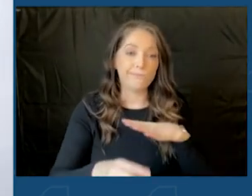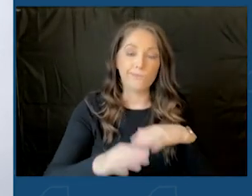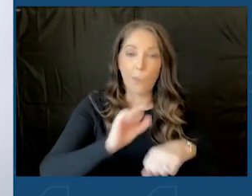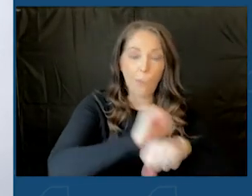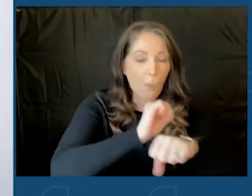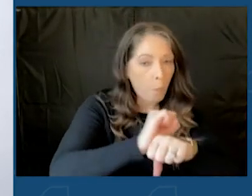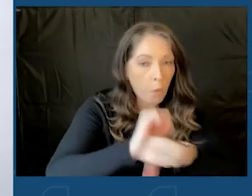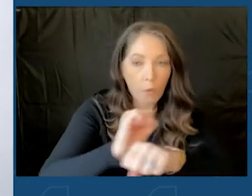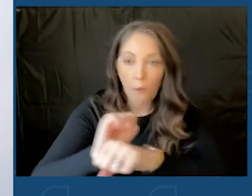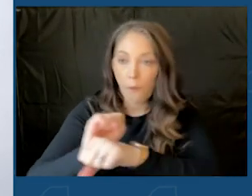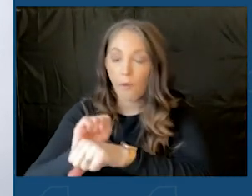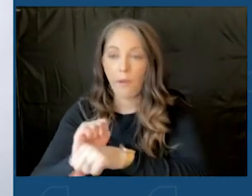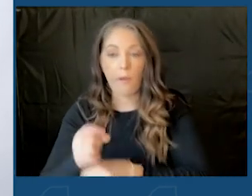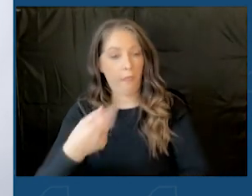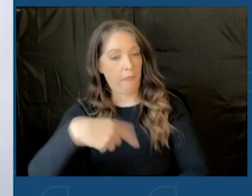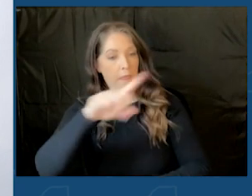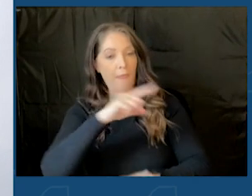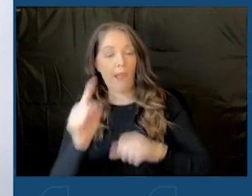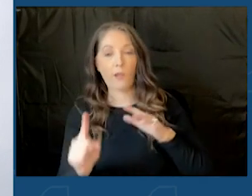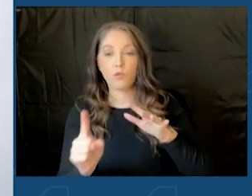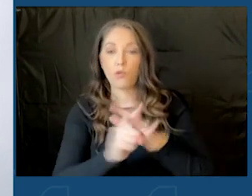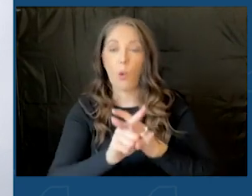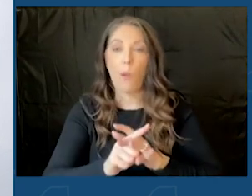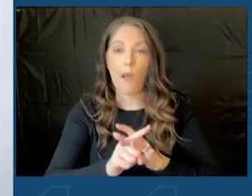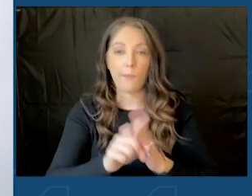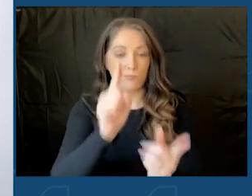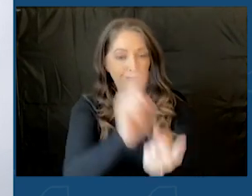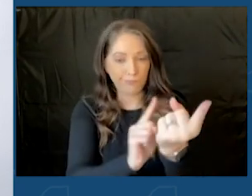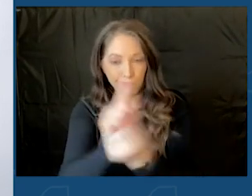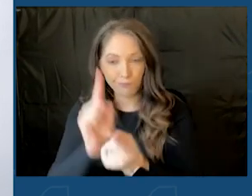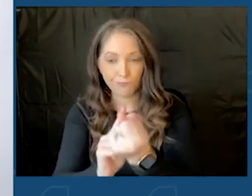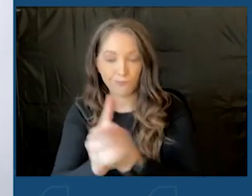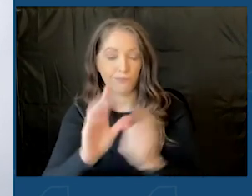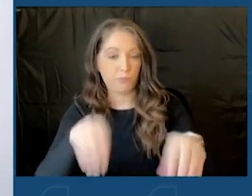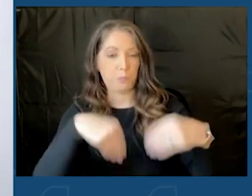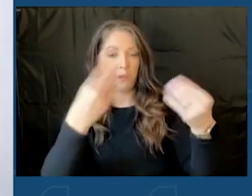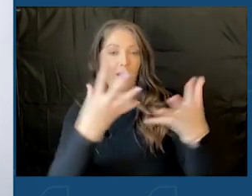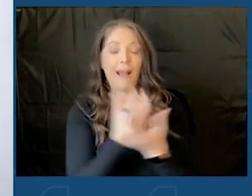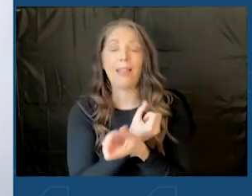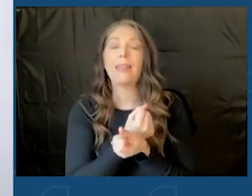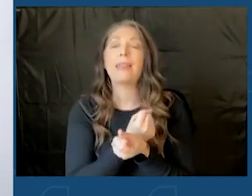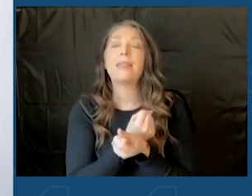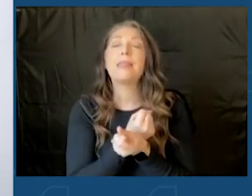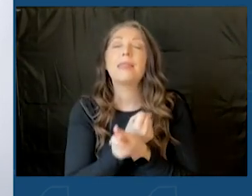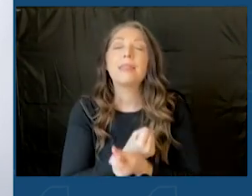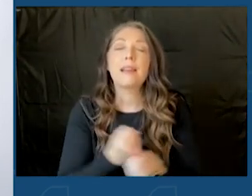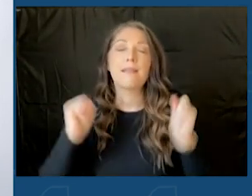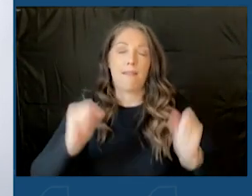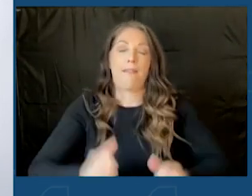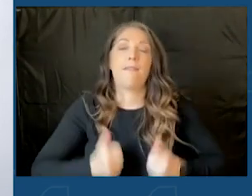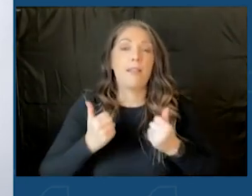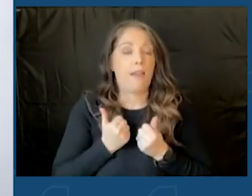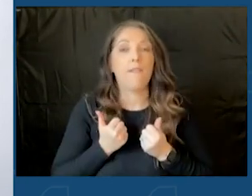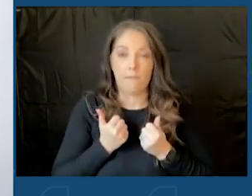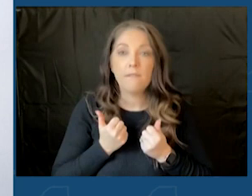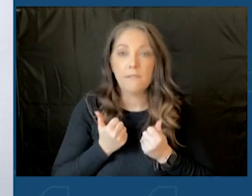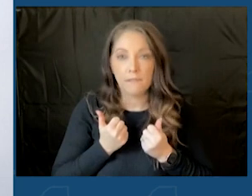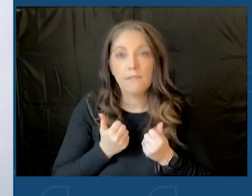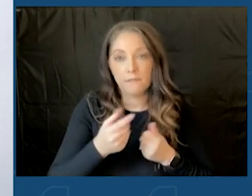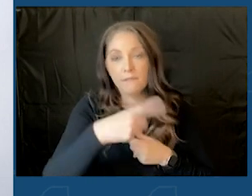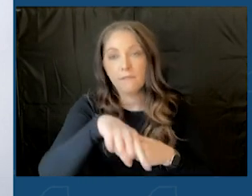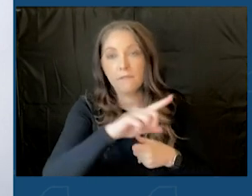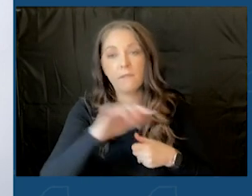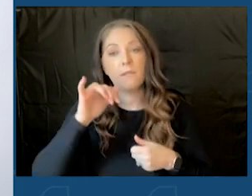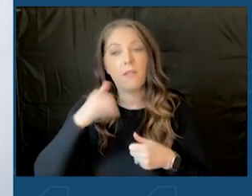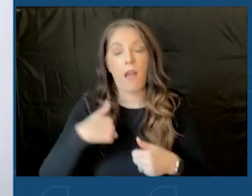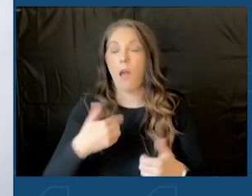jobs, and they showed up and were providing life-saving health care. And so I will always be grateful, and that is why it was important to come to this